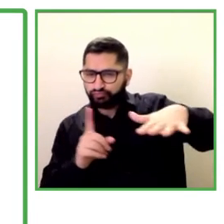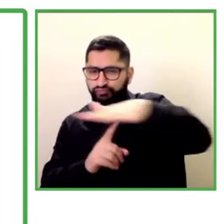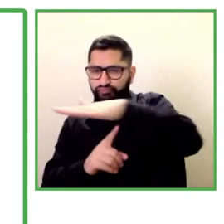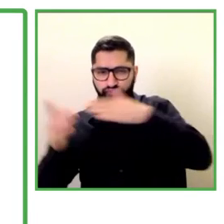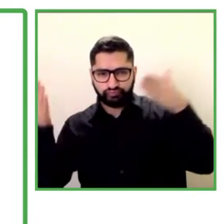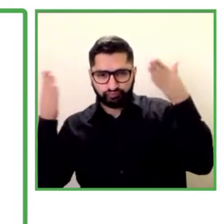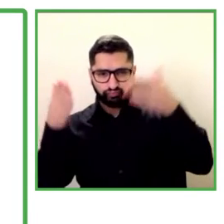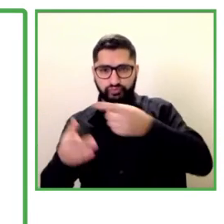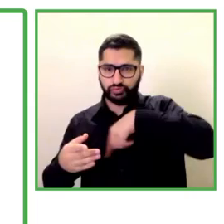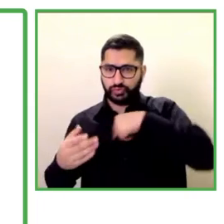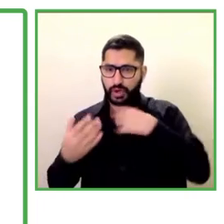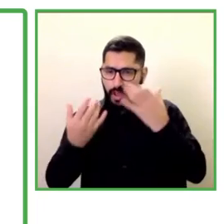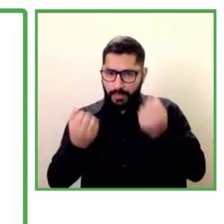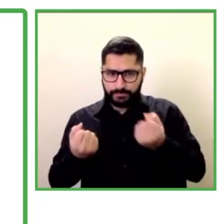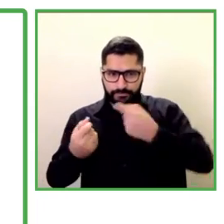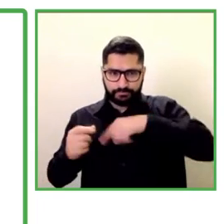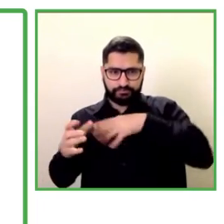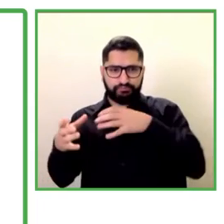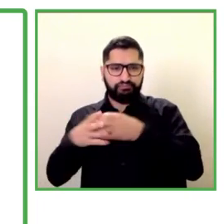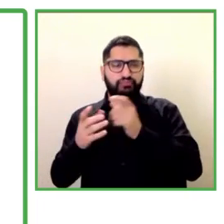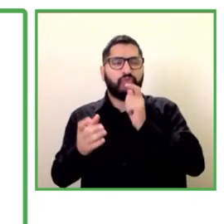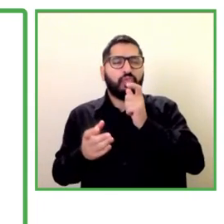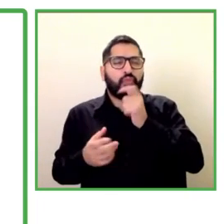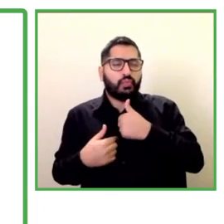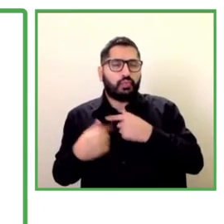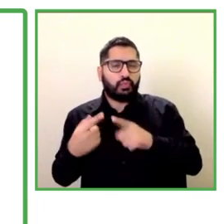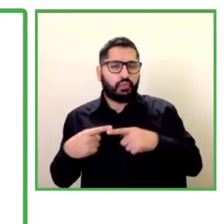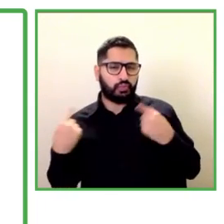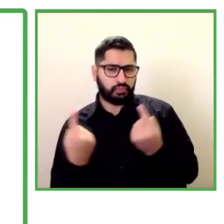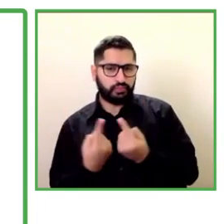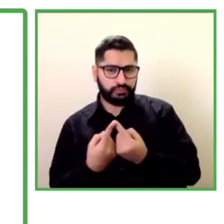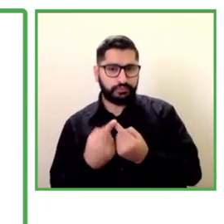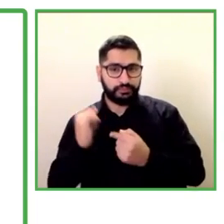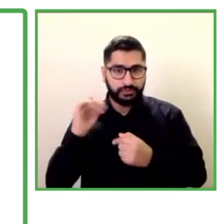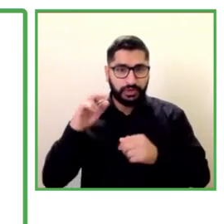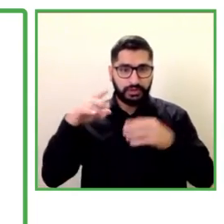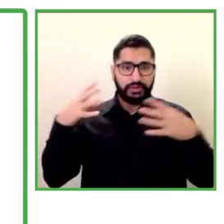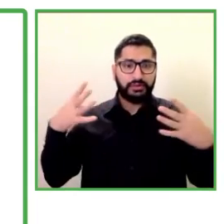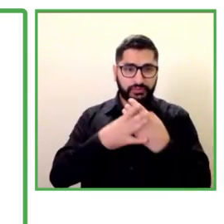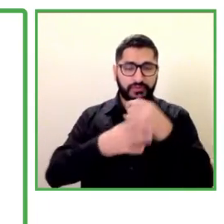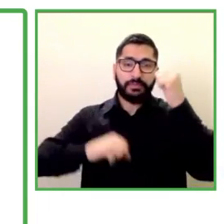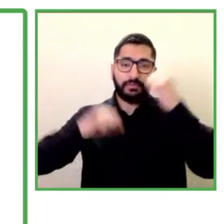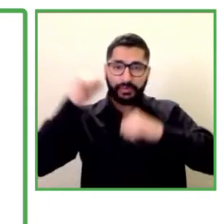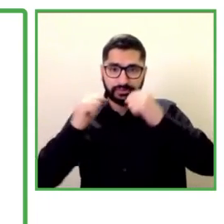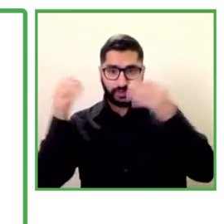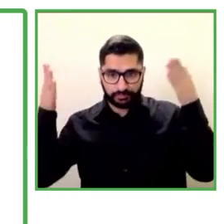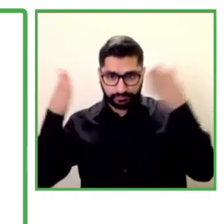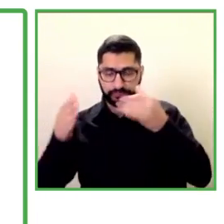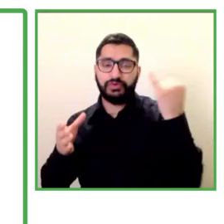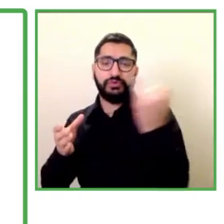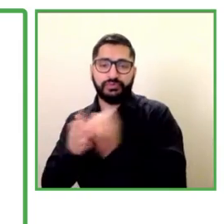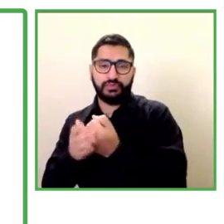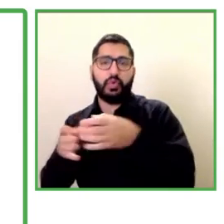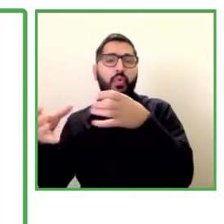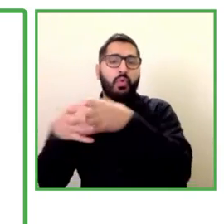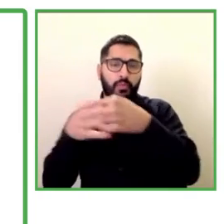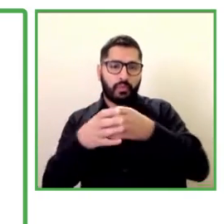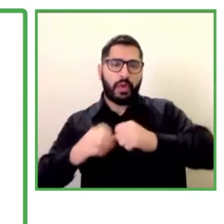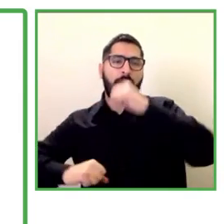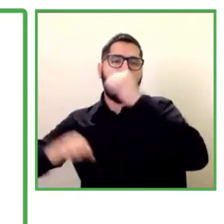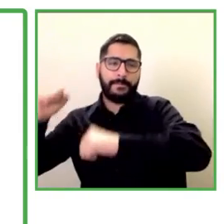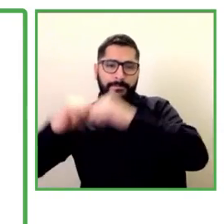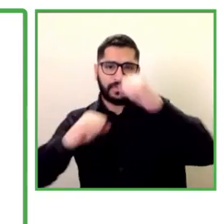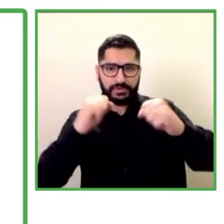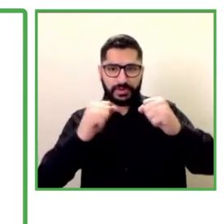are. RAIN, Network of Inclusive Companies. It is an association of